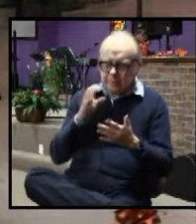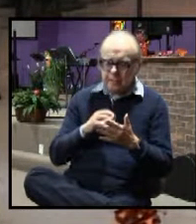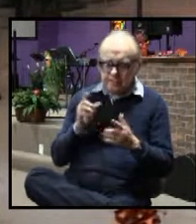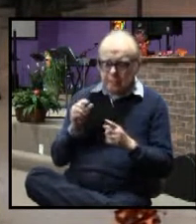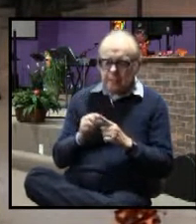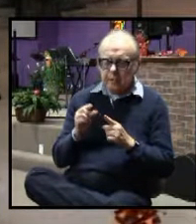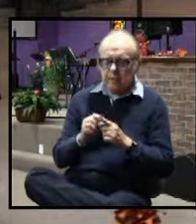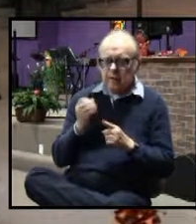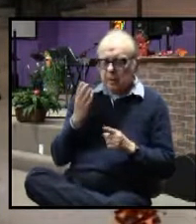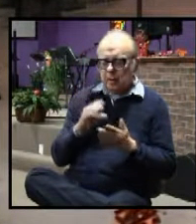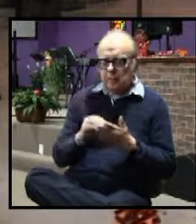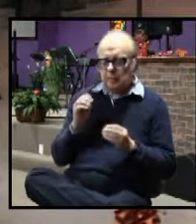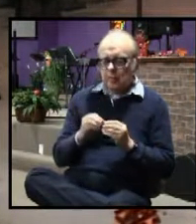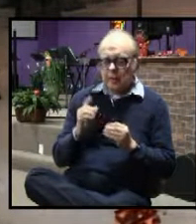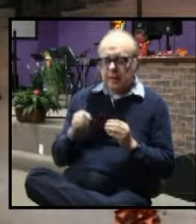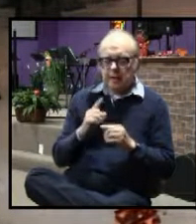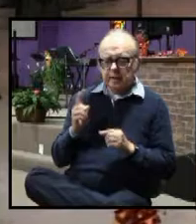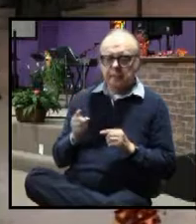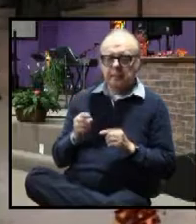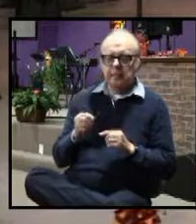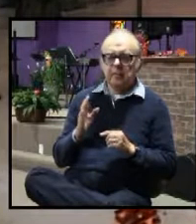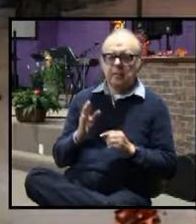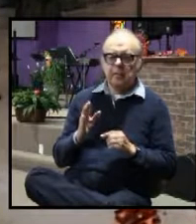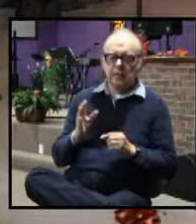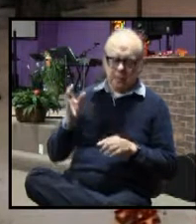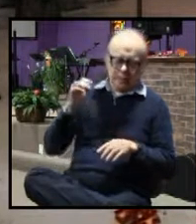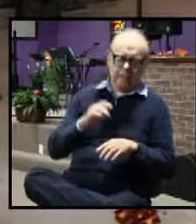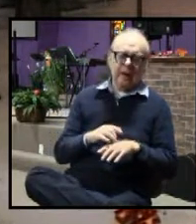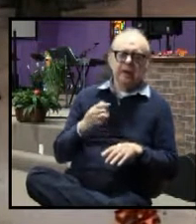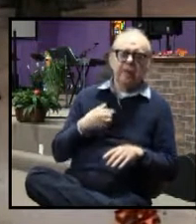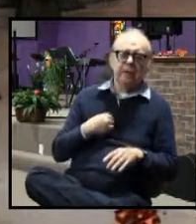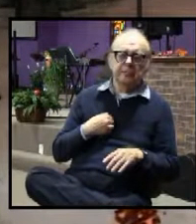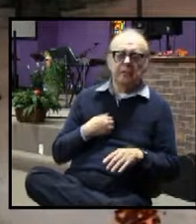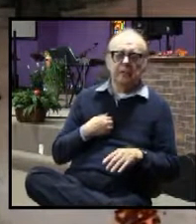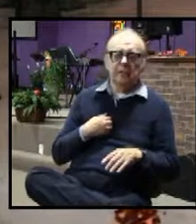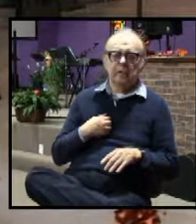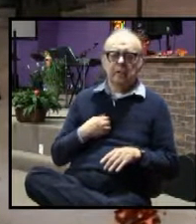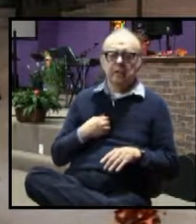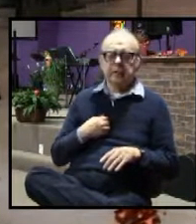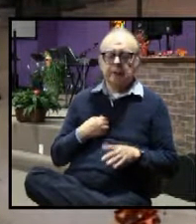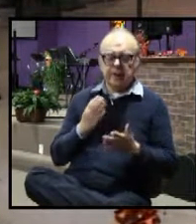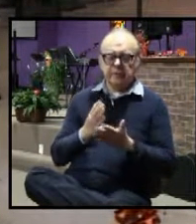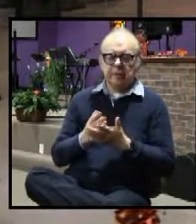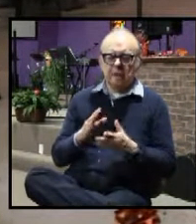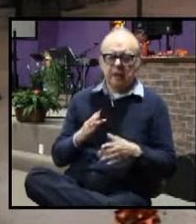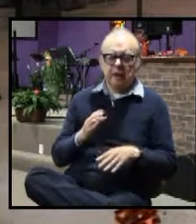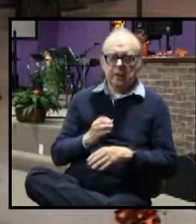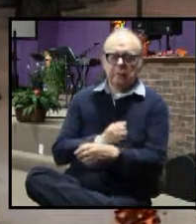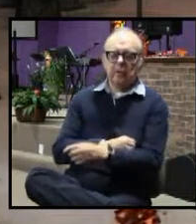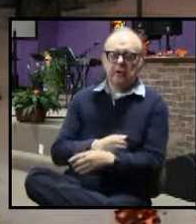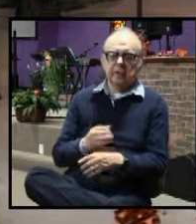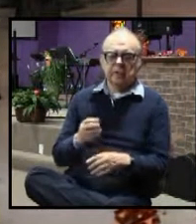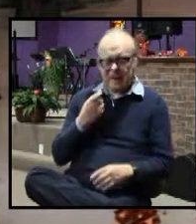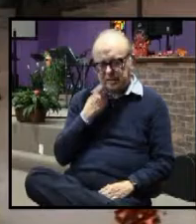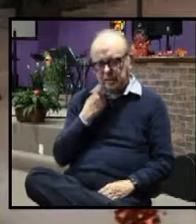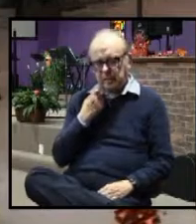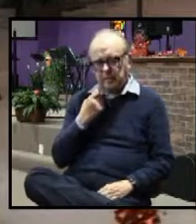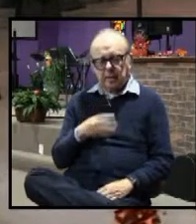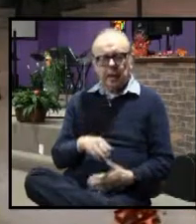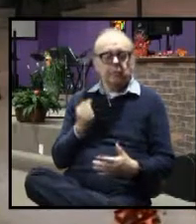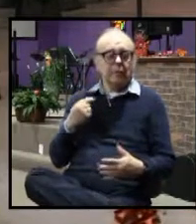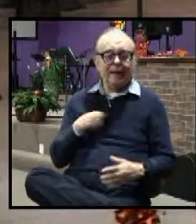more about him and who he was. Who is this God who has literally reached down in the pits of hell, the pits of my drug addiction, and pulled me out of it